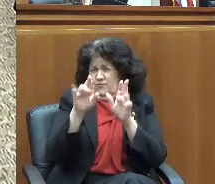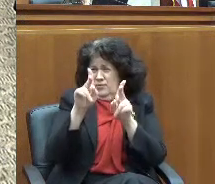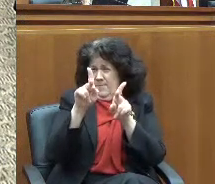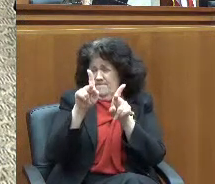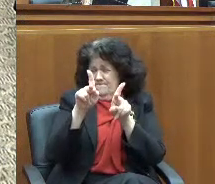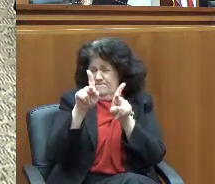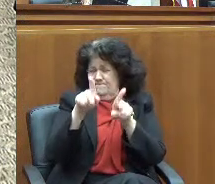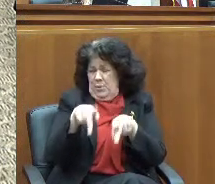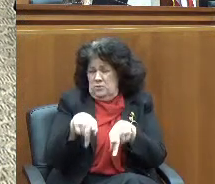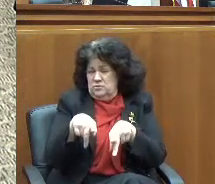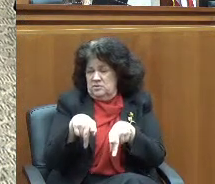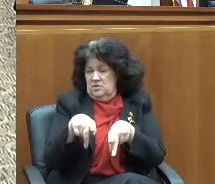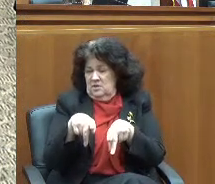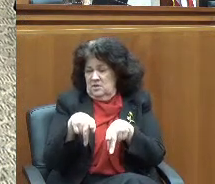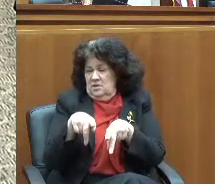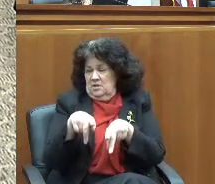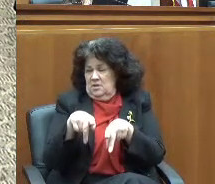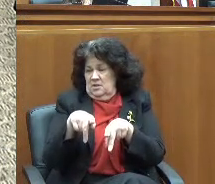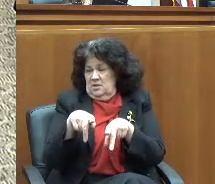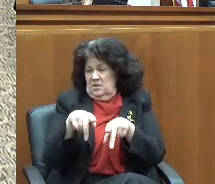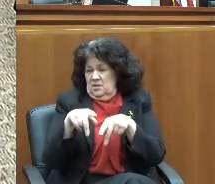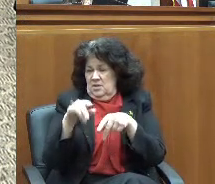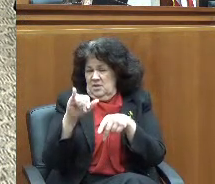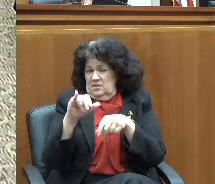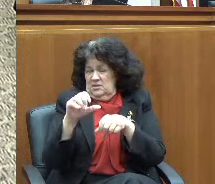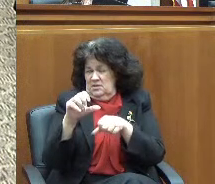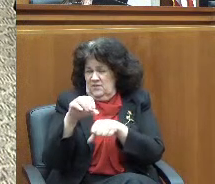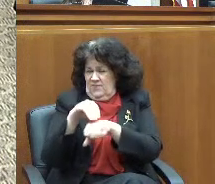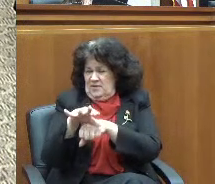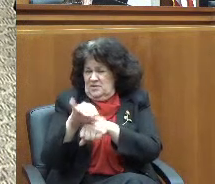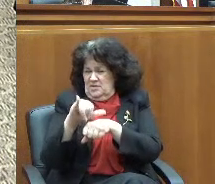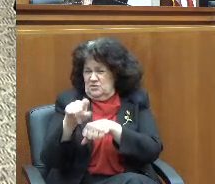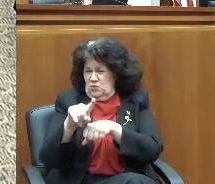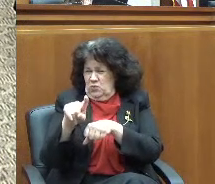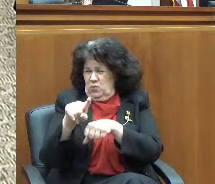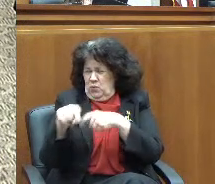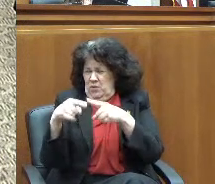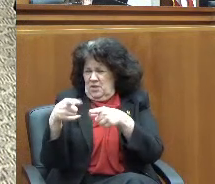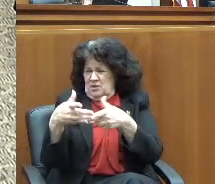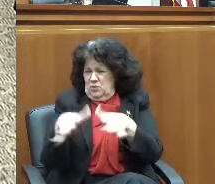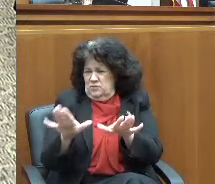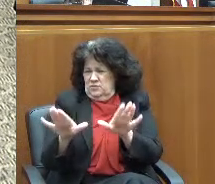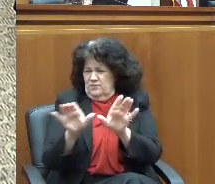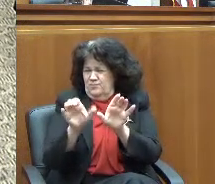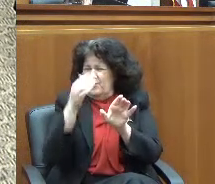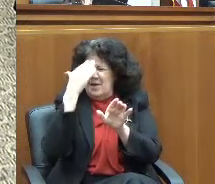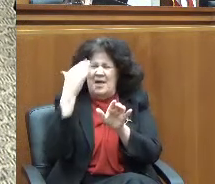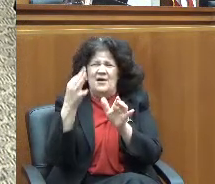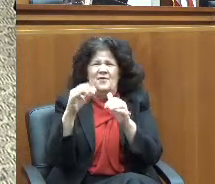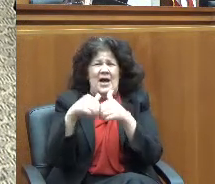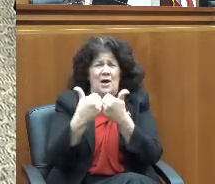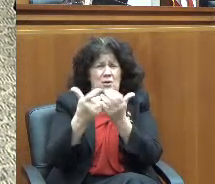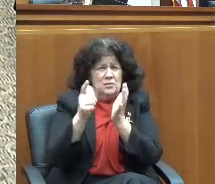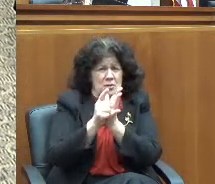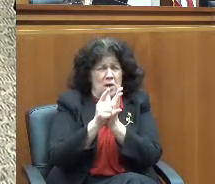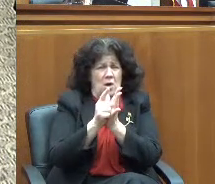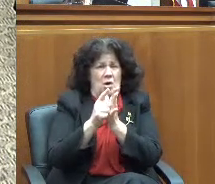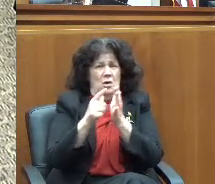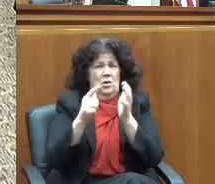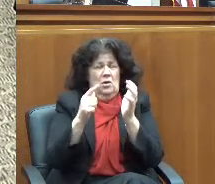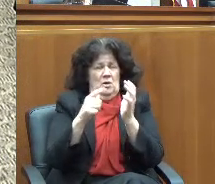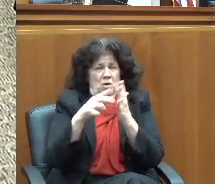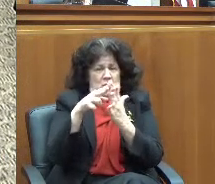ineffective, then they would lose their certification. Because of the way that the law reads, that it's about earning the